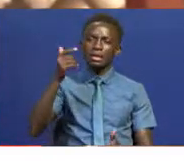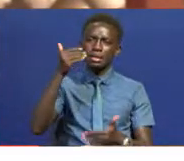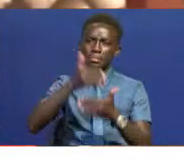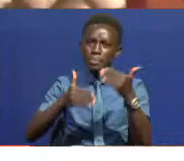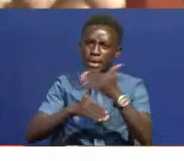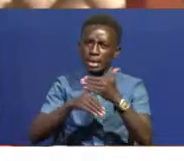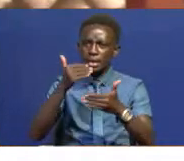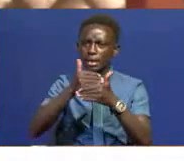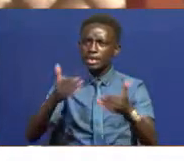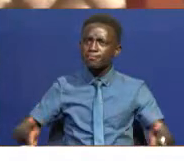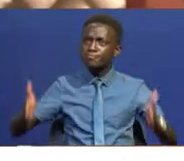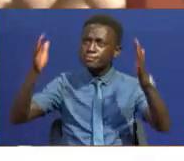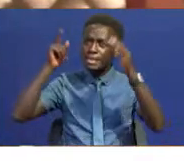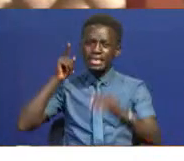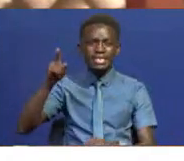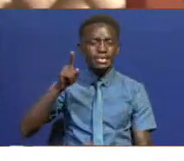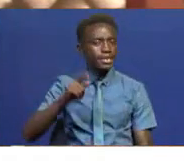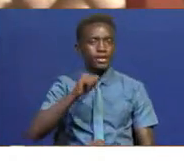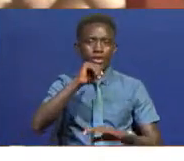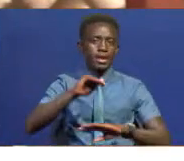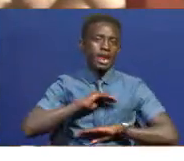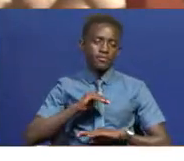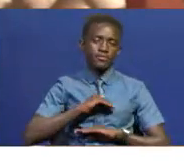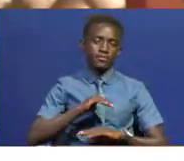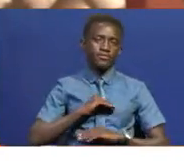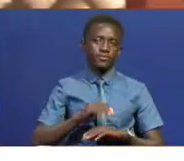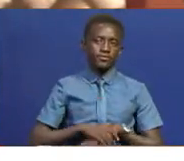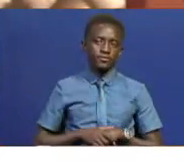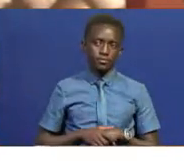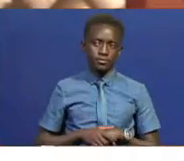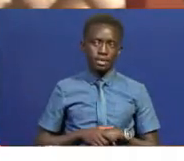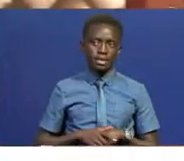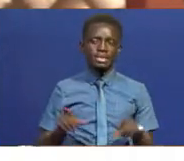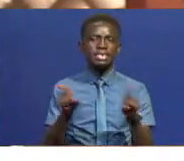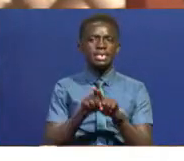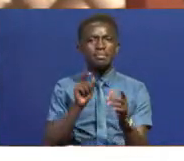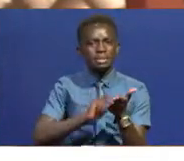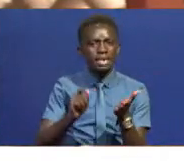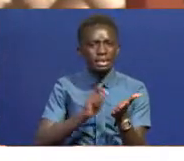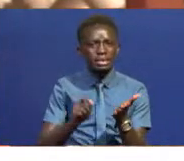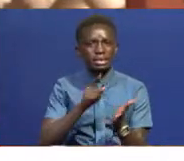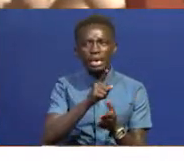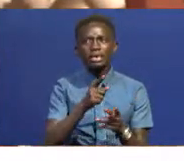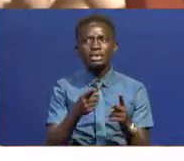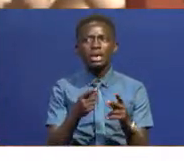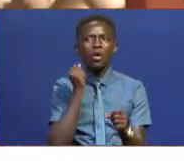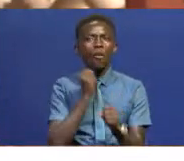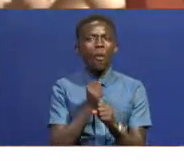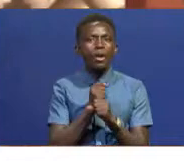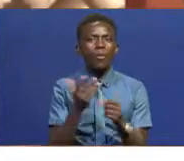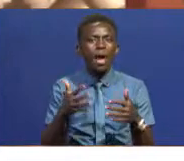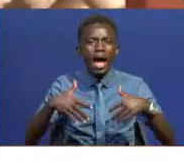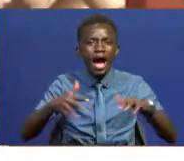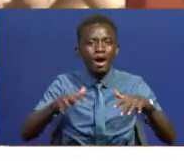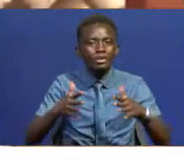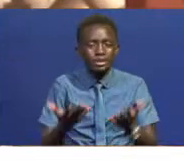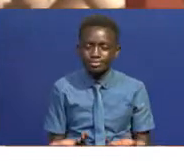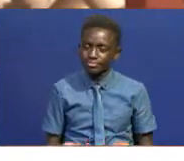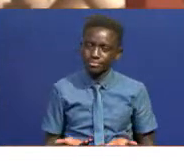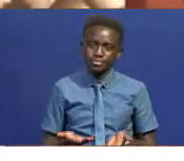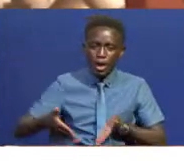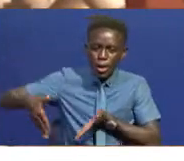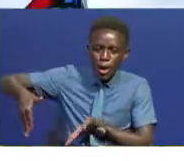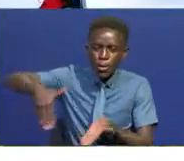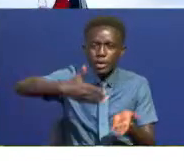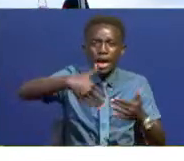alitoshelezi mahitaji ya ofisi. Hata secretariat wataendelea kufanya kazi katika corridors. The demand is